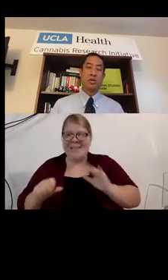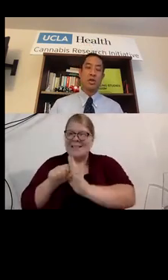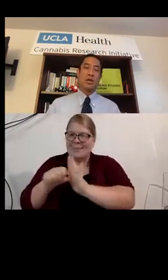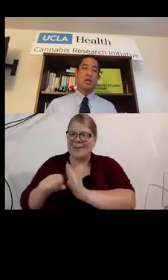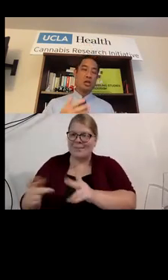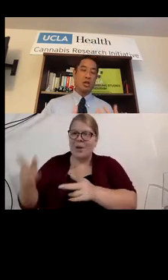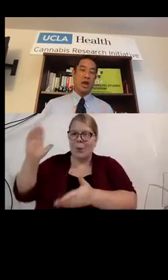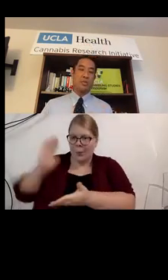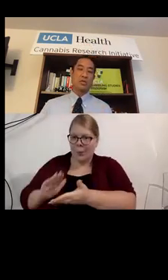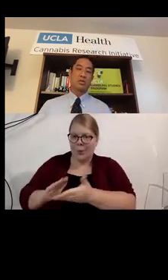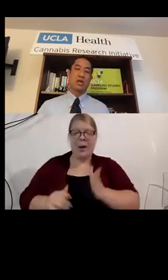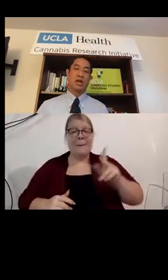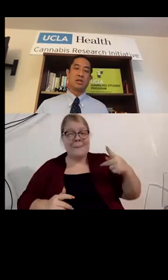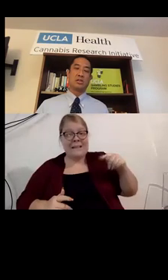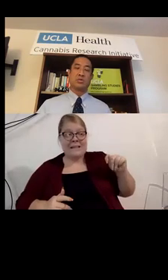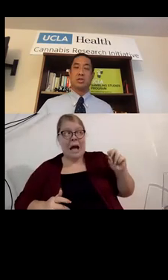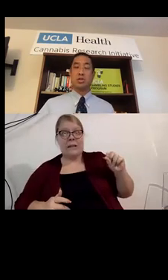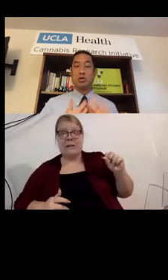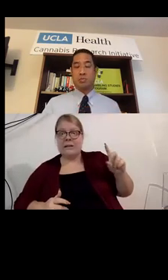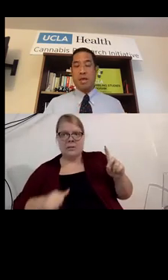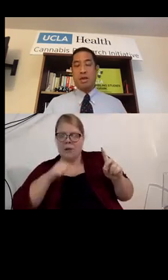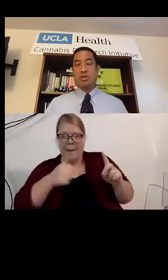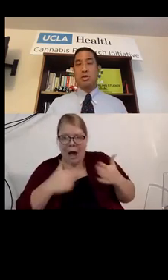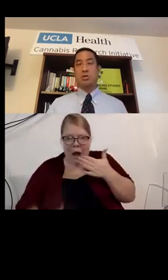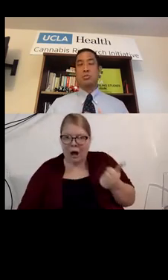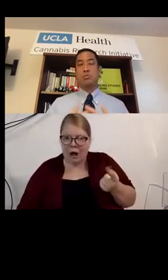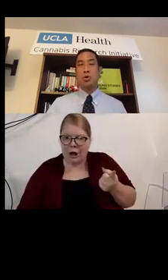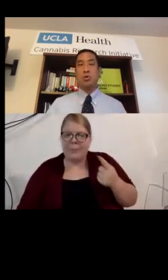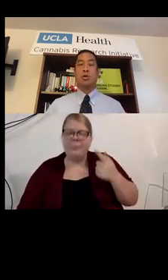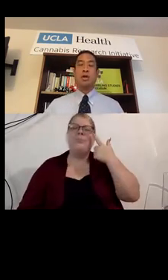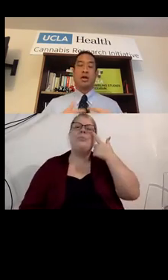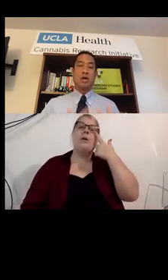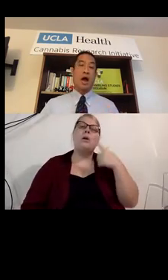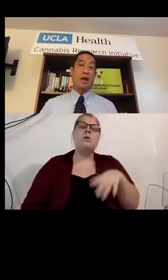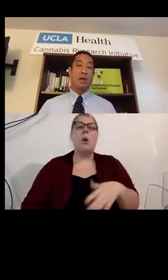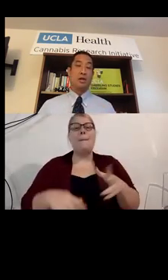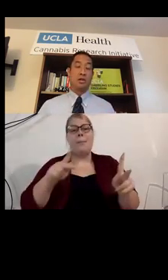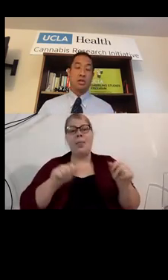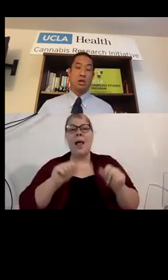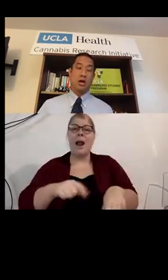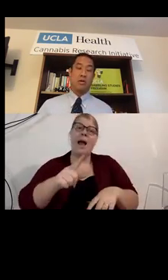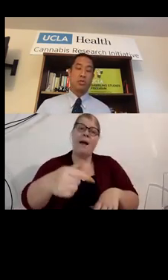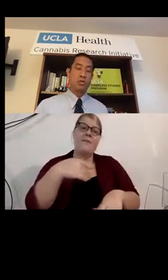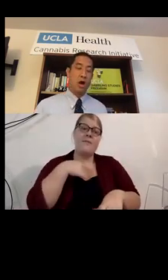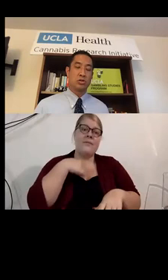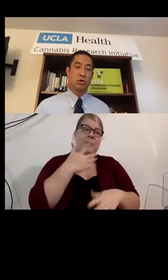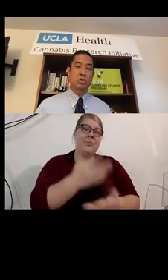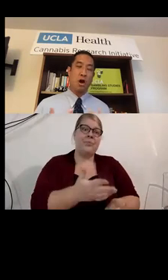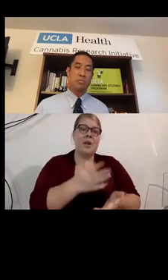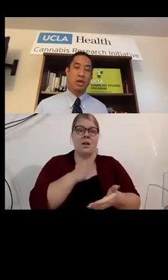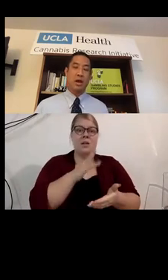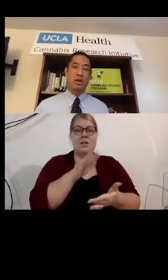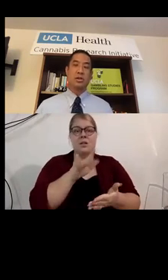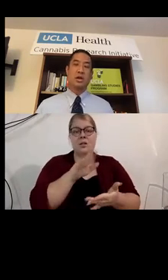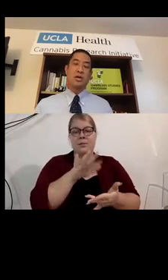folks initiate the cannabis, they can get the substance-induced issues, so mood, anxiety, thought disorders